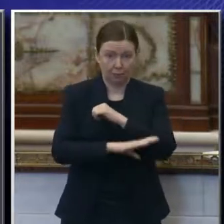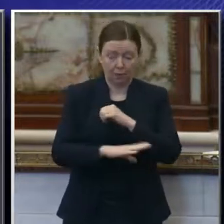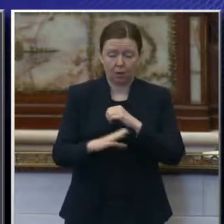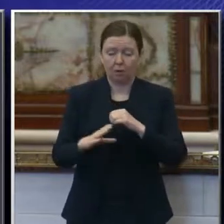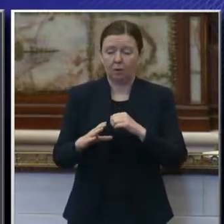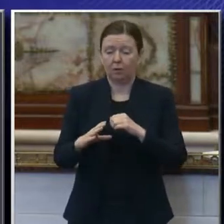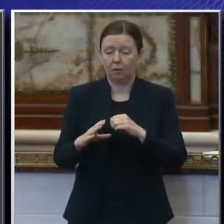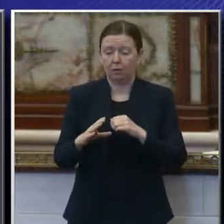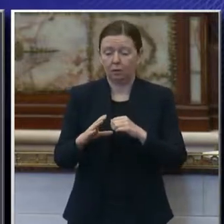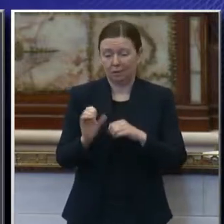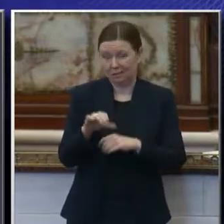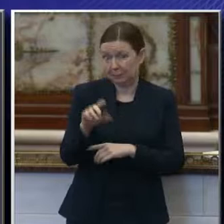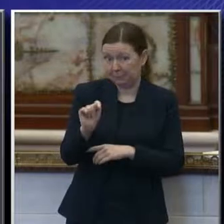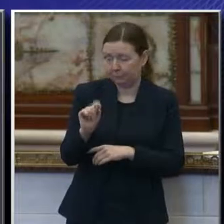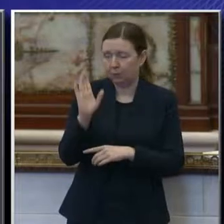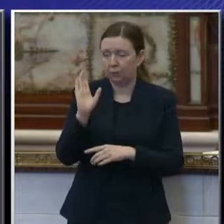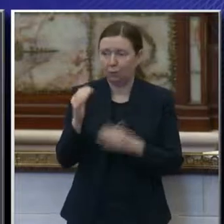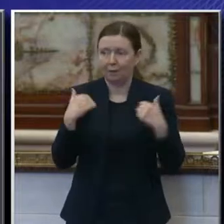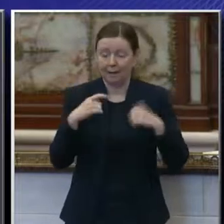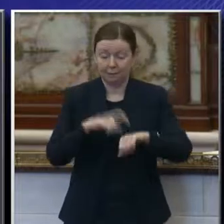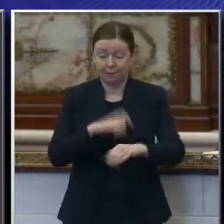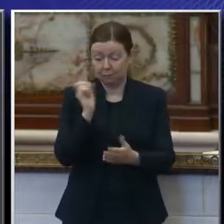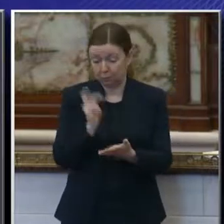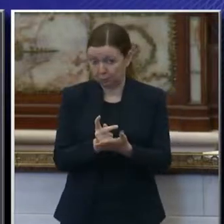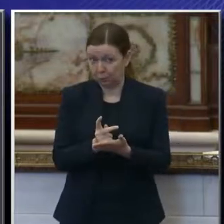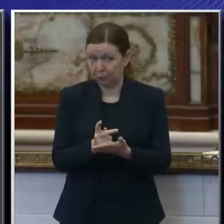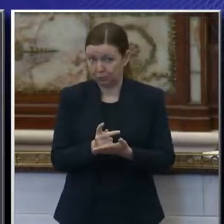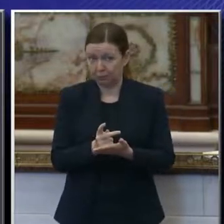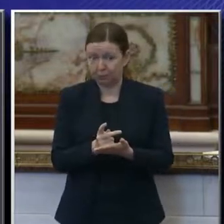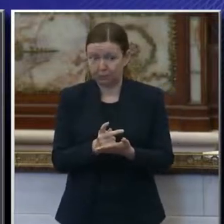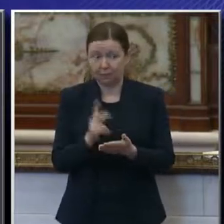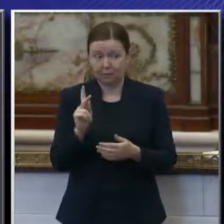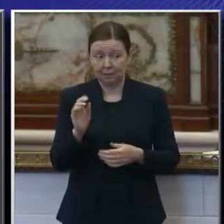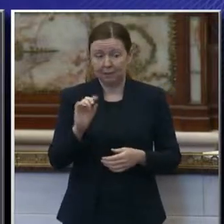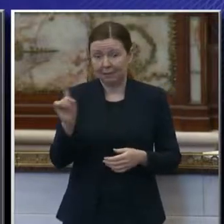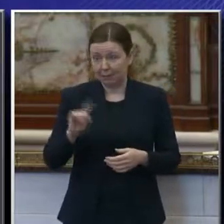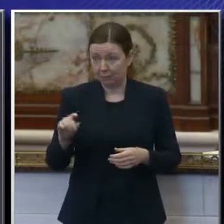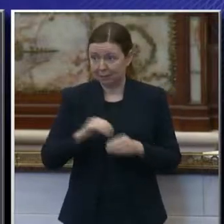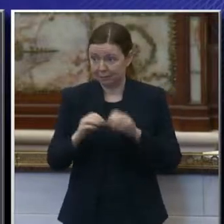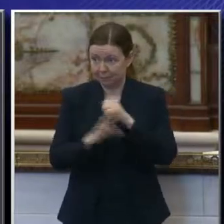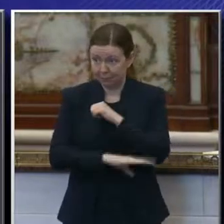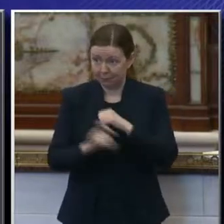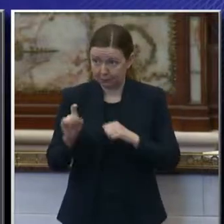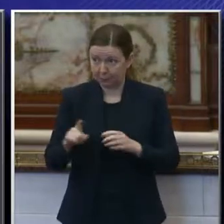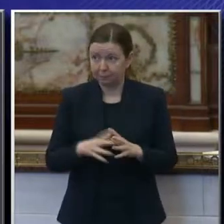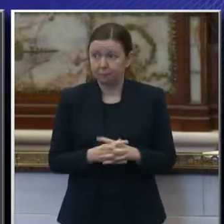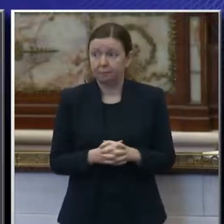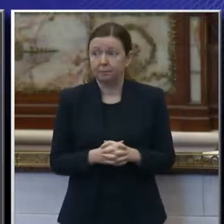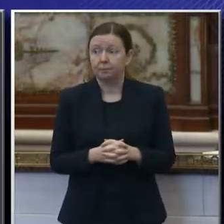to approve this KOZ in September?